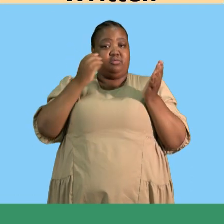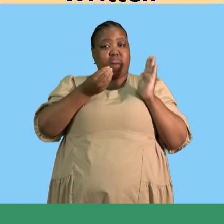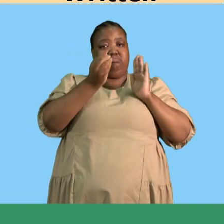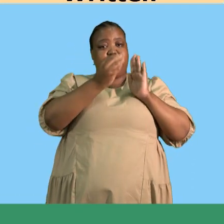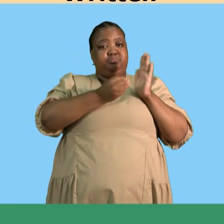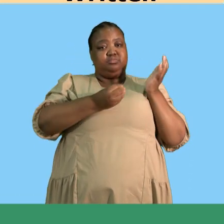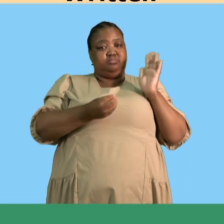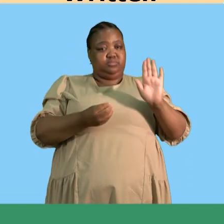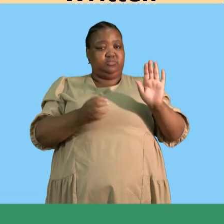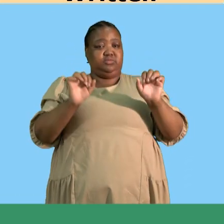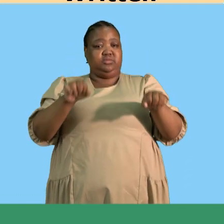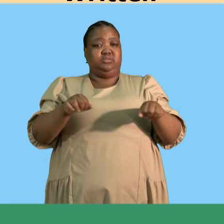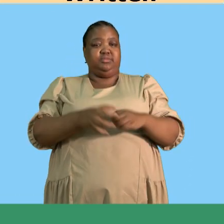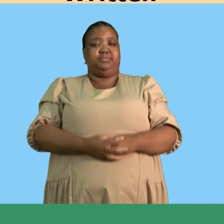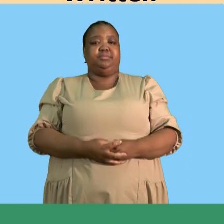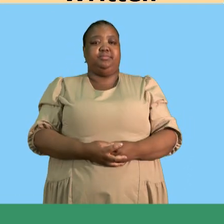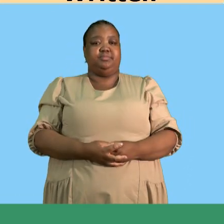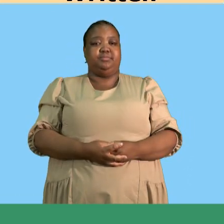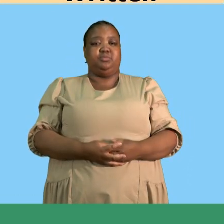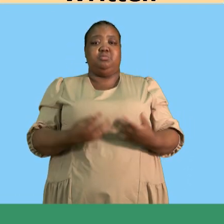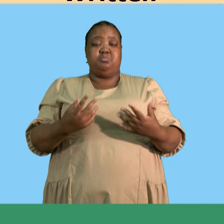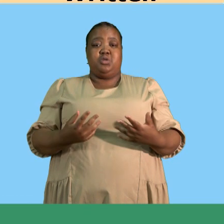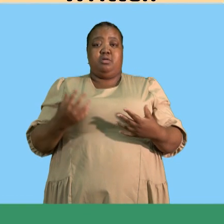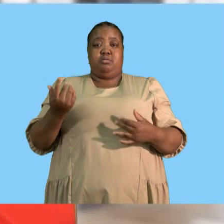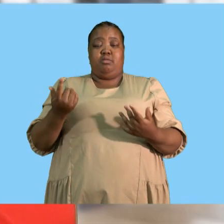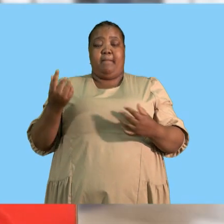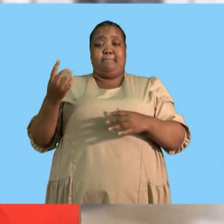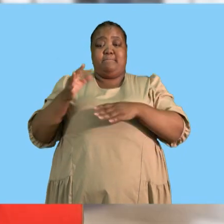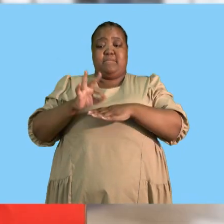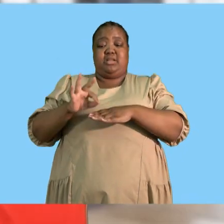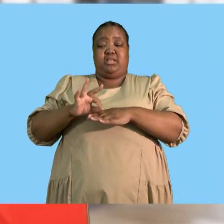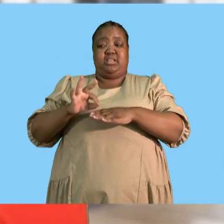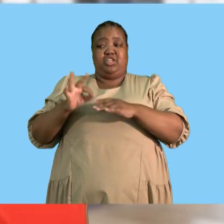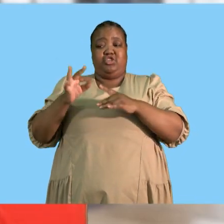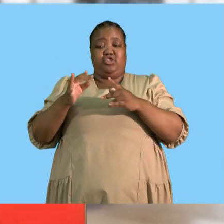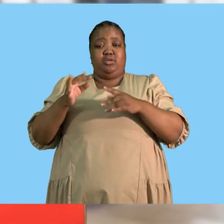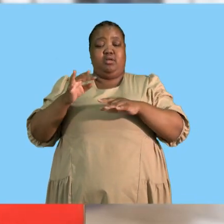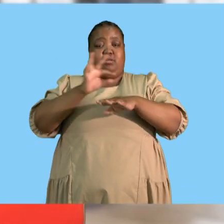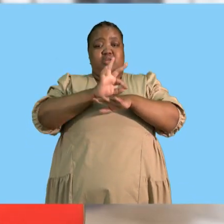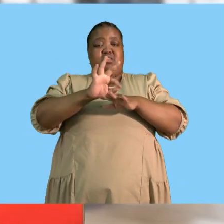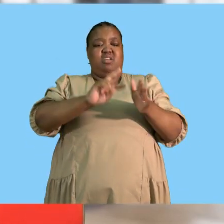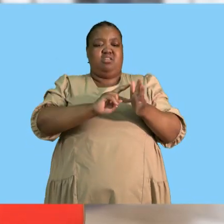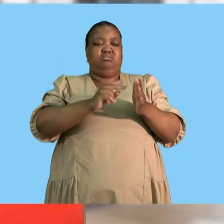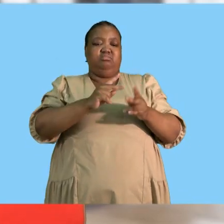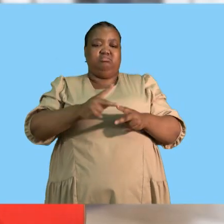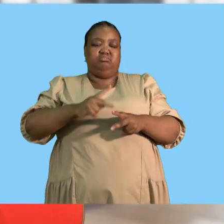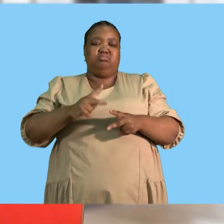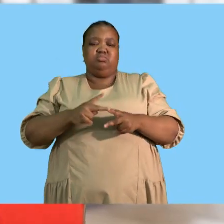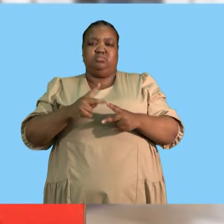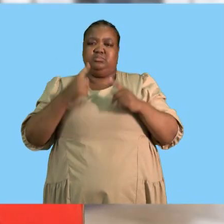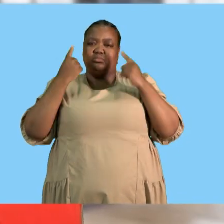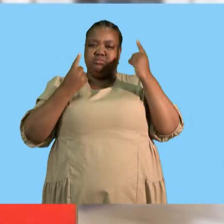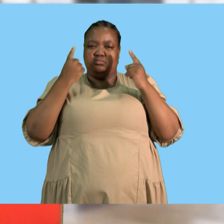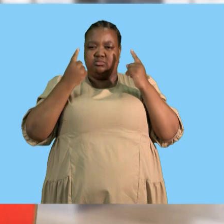consider when you are preparing for a presentation, and also you must know how to compose a flyer. And